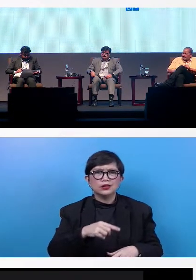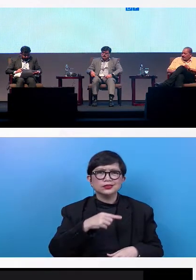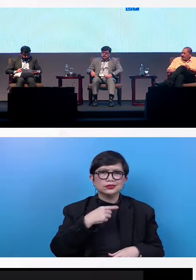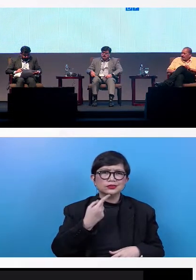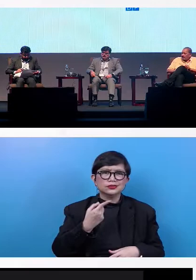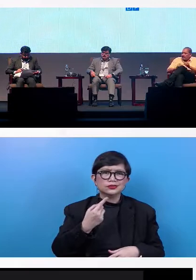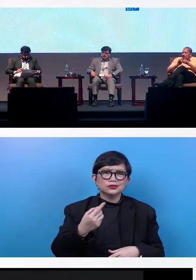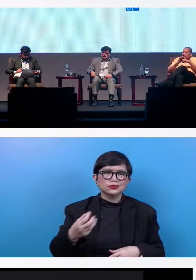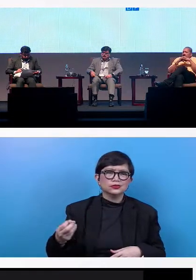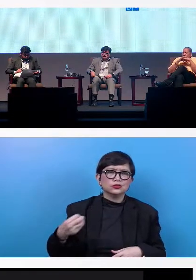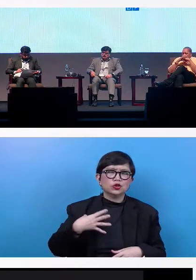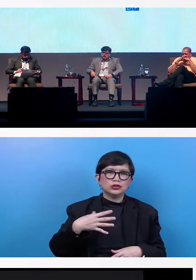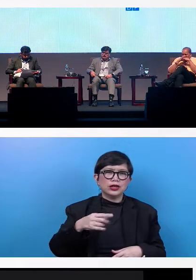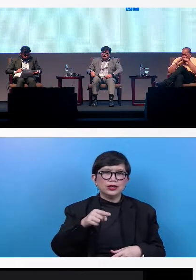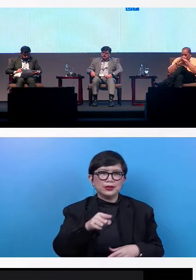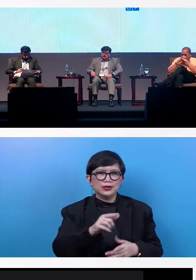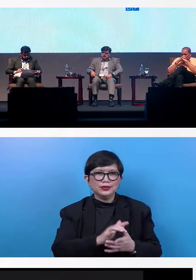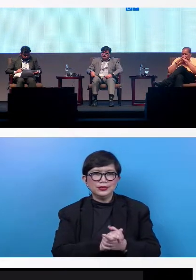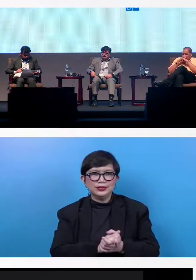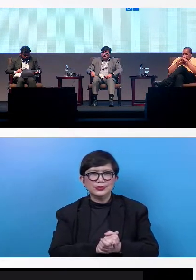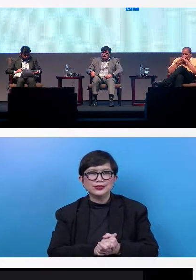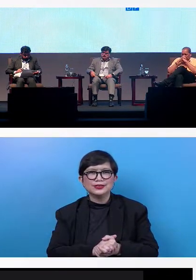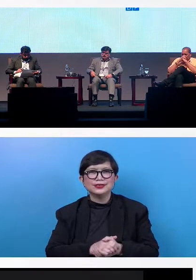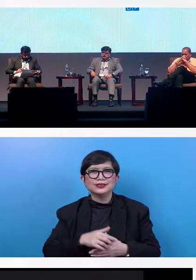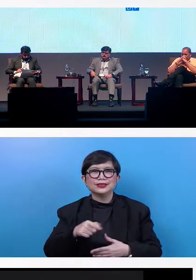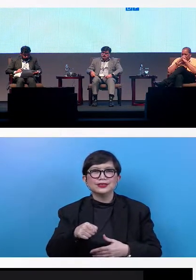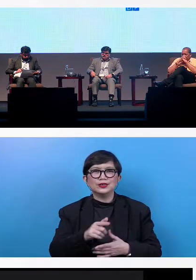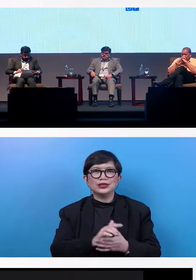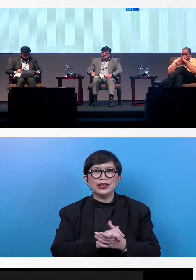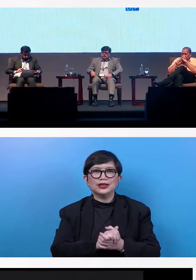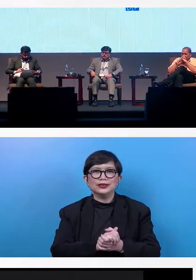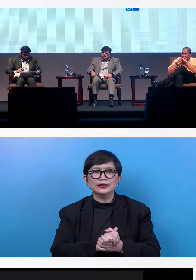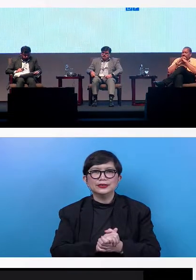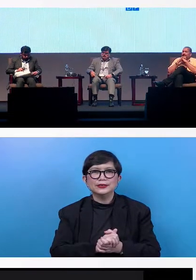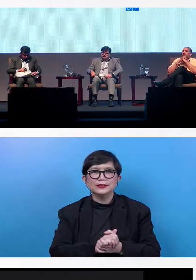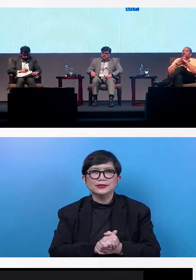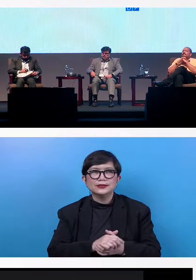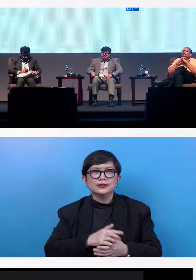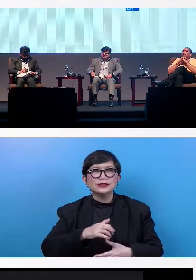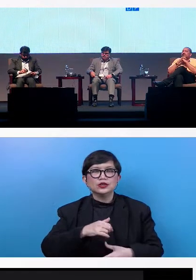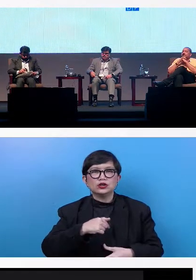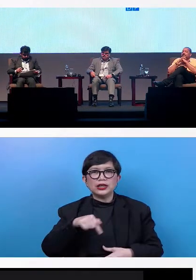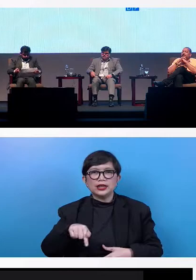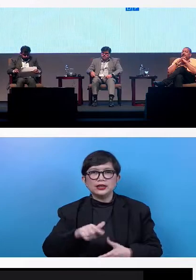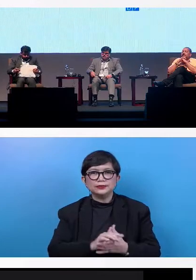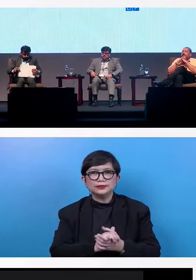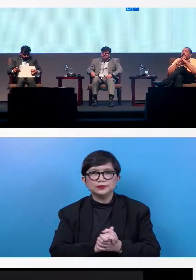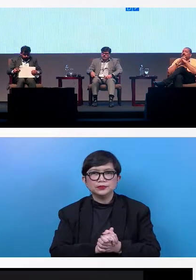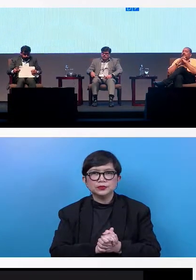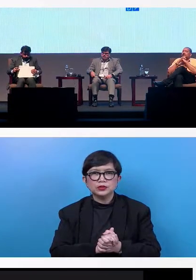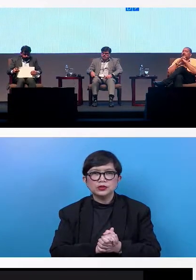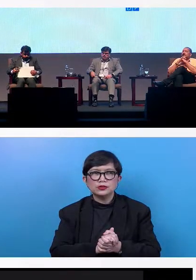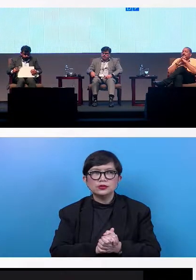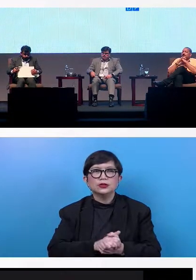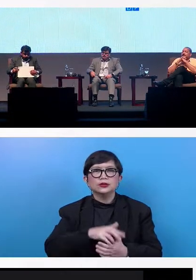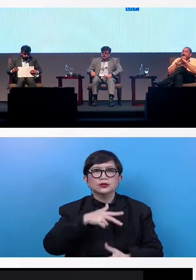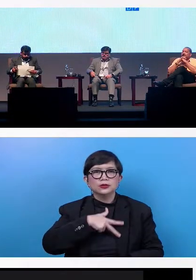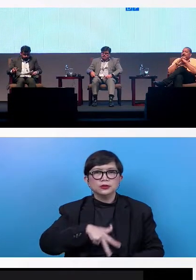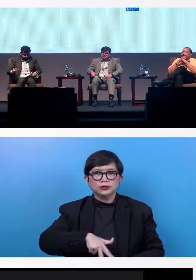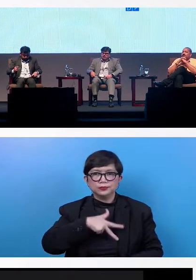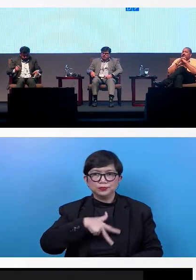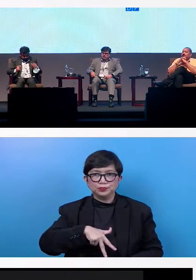financial systems. But all of this, what glues much of it together, and where there are considerable interaction effects across